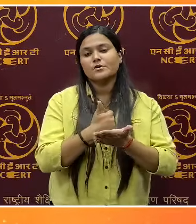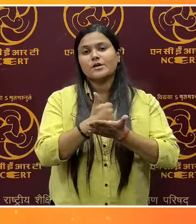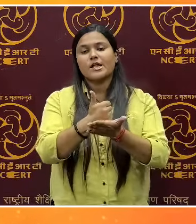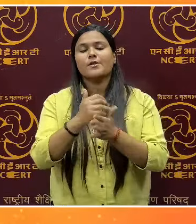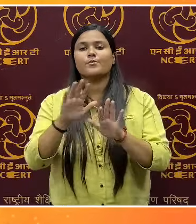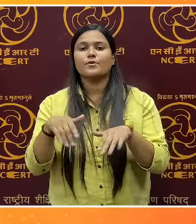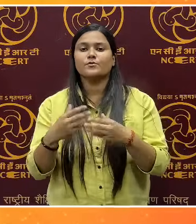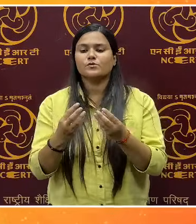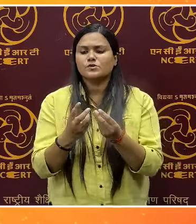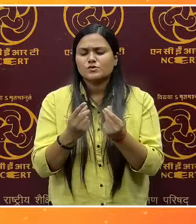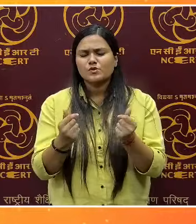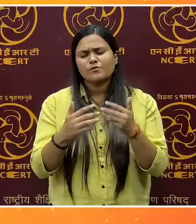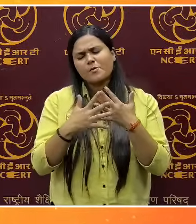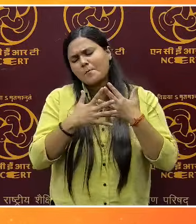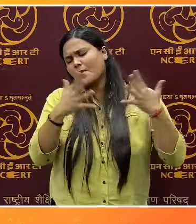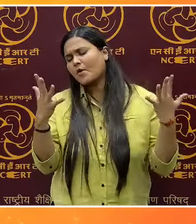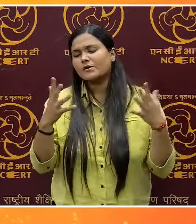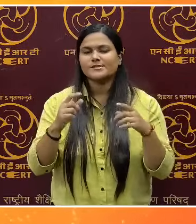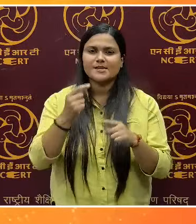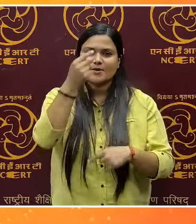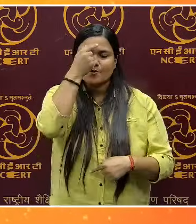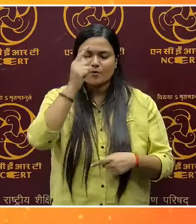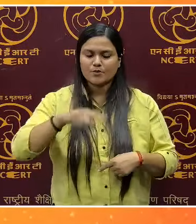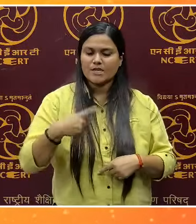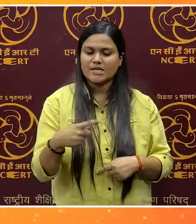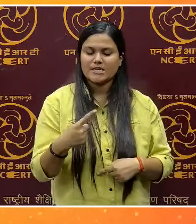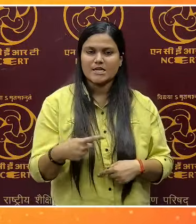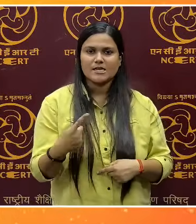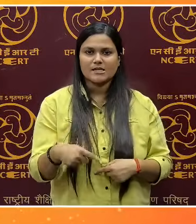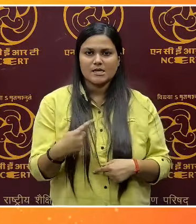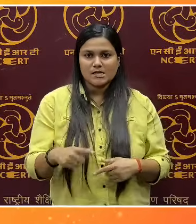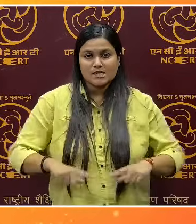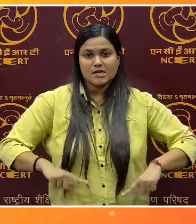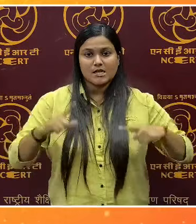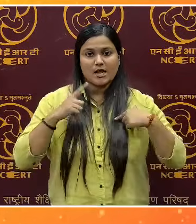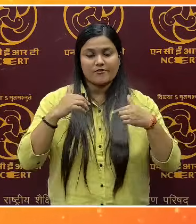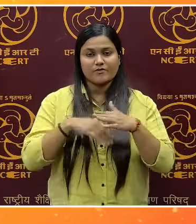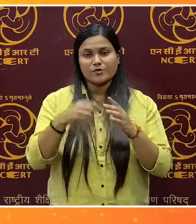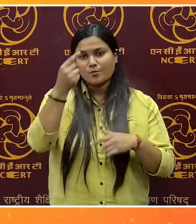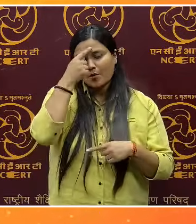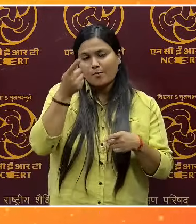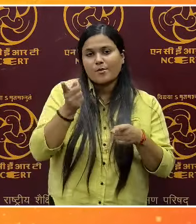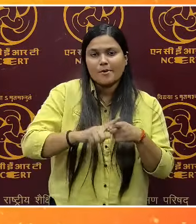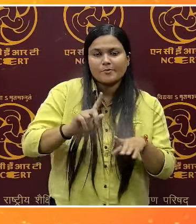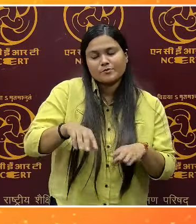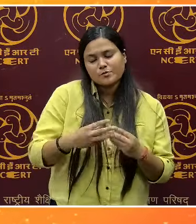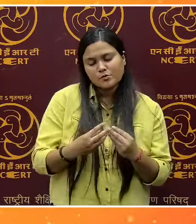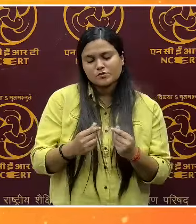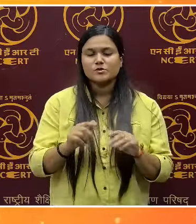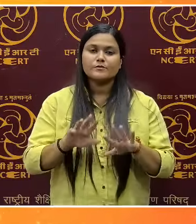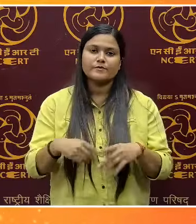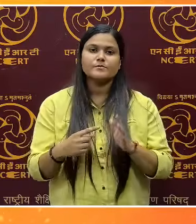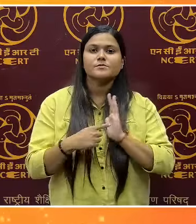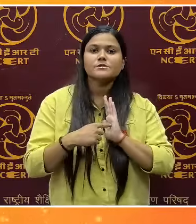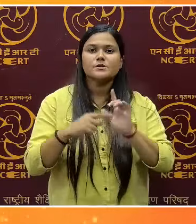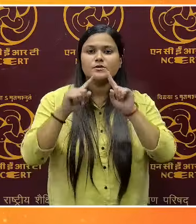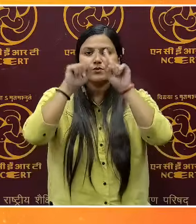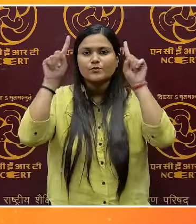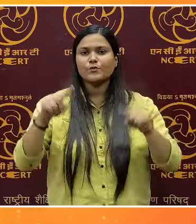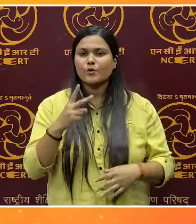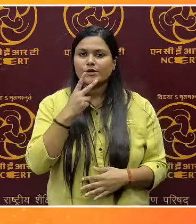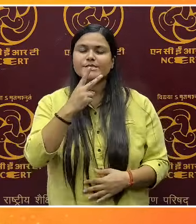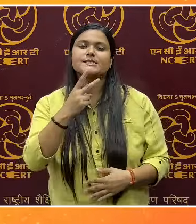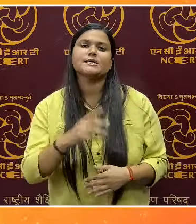in solving many problems in daily life situations. Okay. So let us look into the problem, which is a